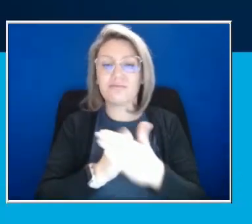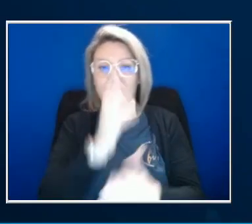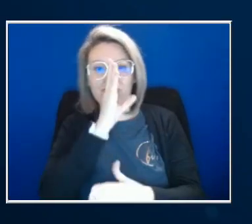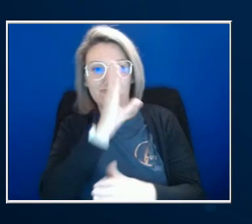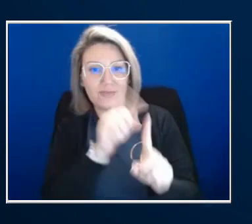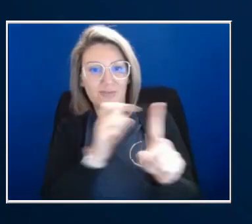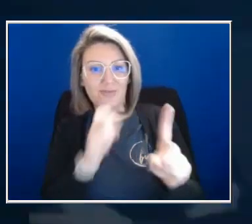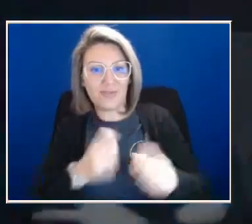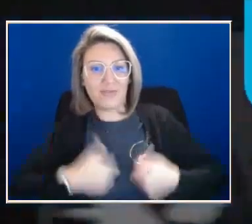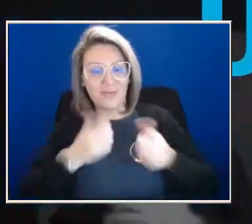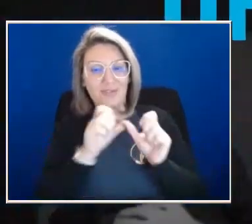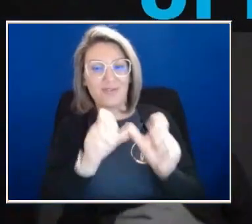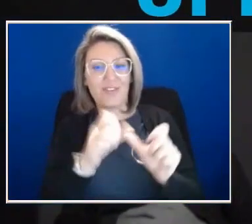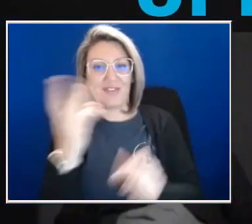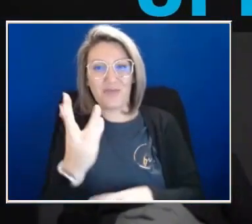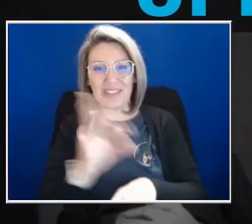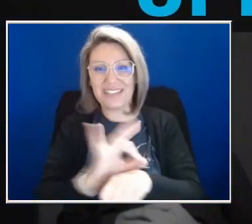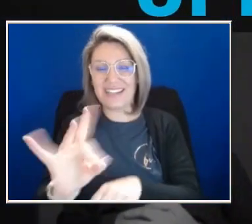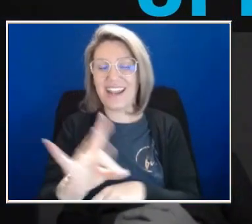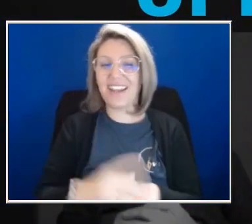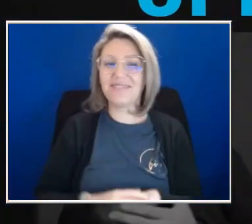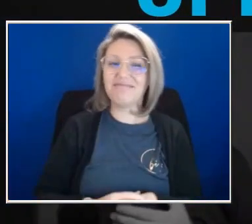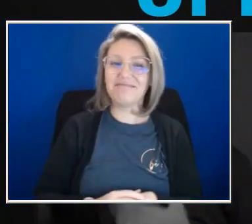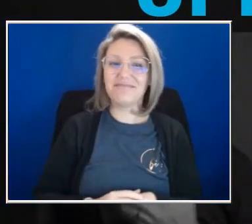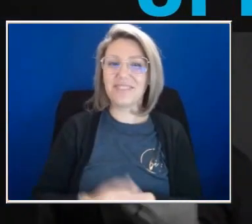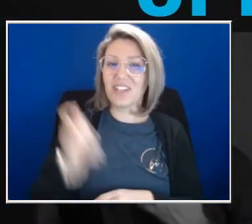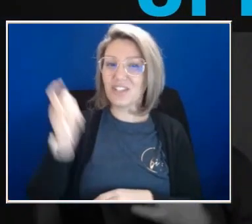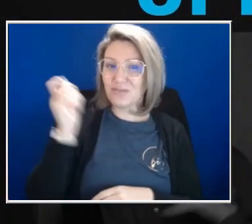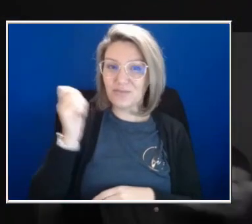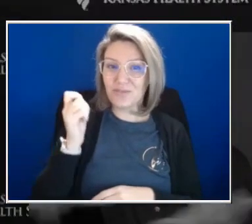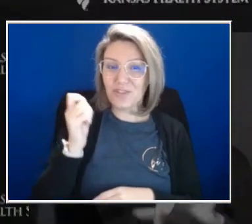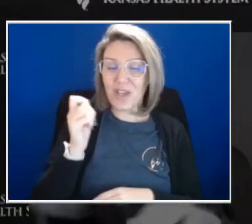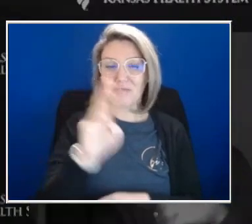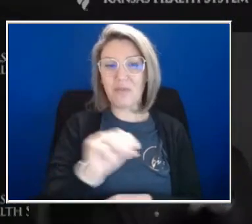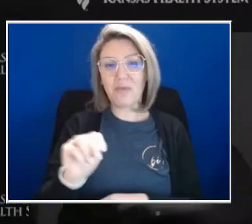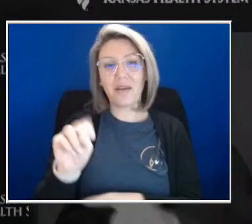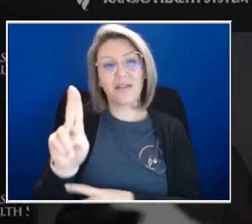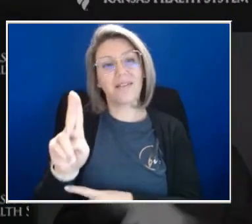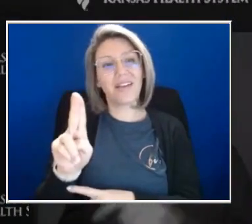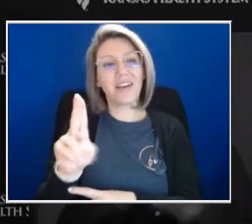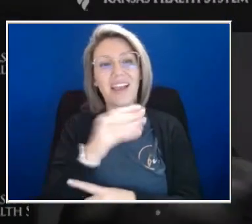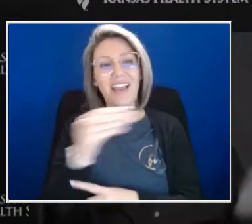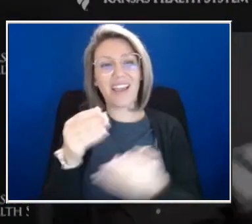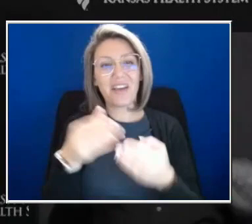Wednesday at 8. Subscribe to our Morning Medical Update and Open